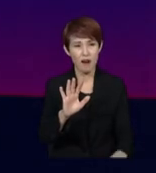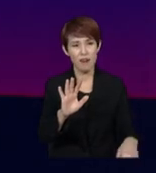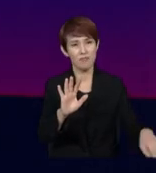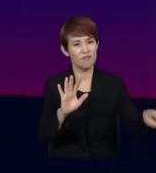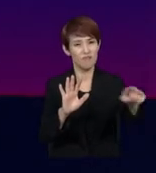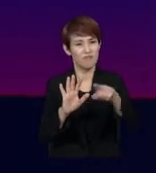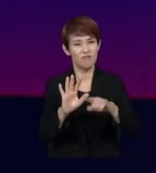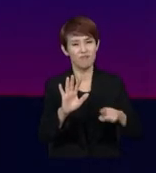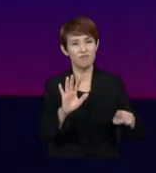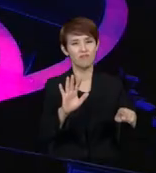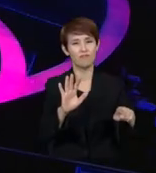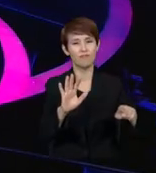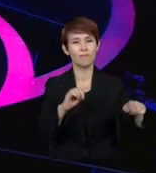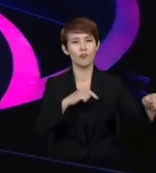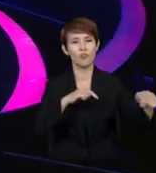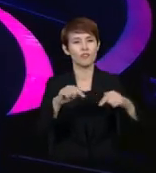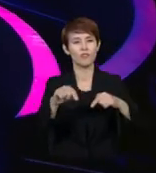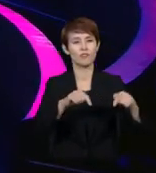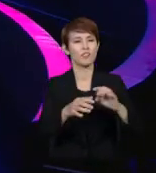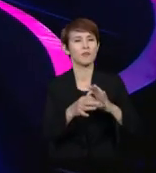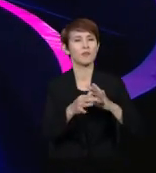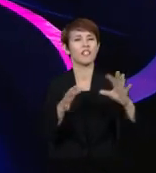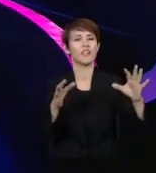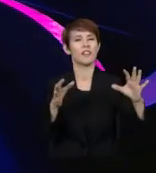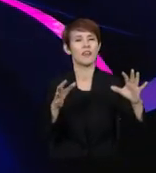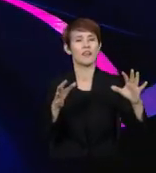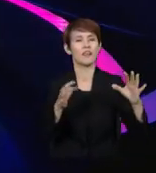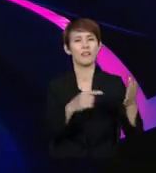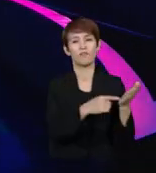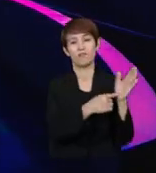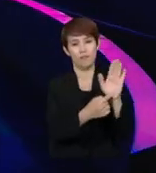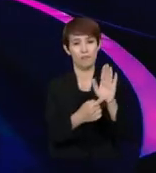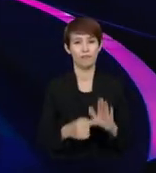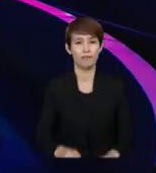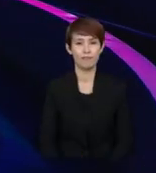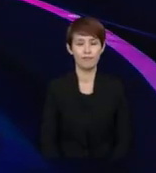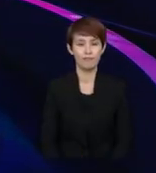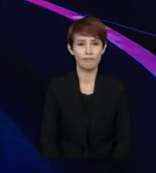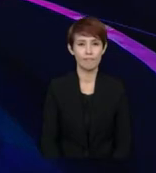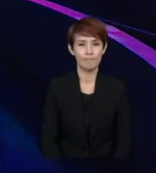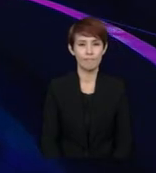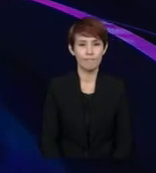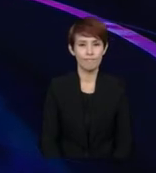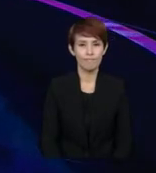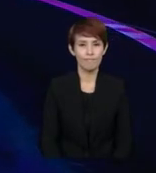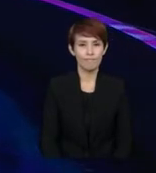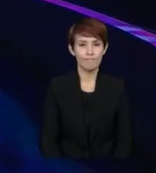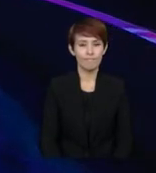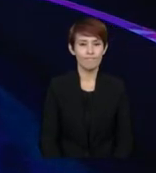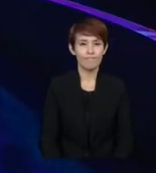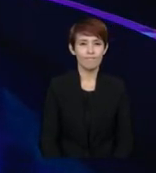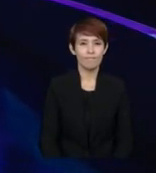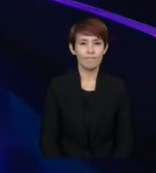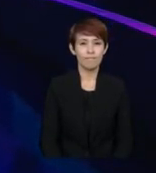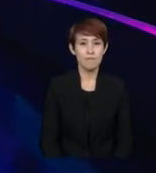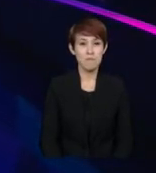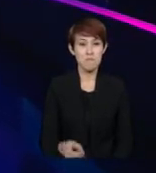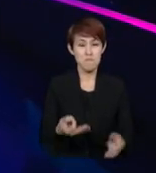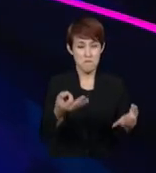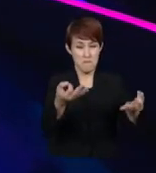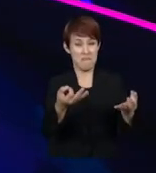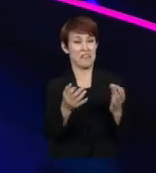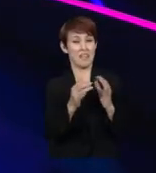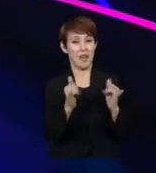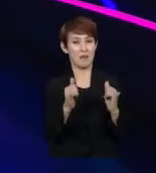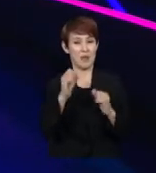me is crucial about populism is not so-called anti-elitism. All of us can criticize the powerful. We might be